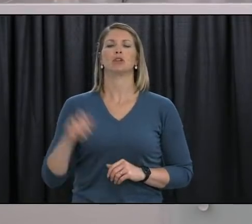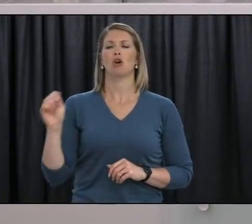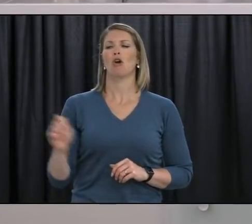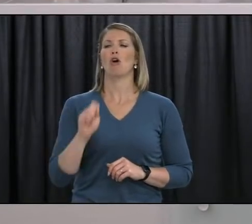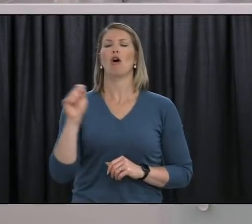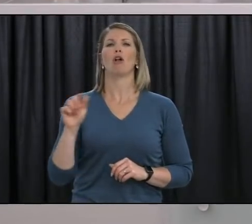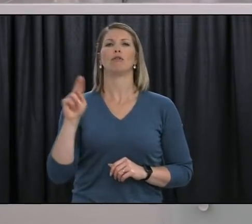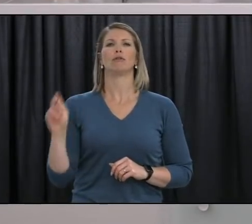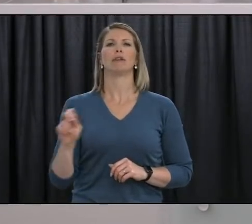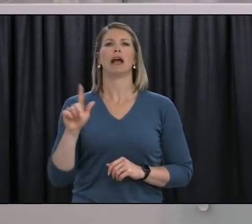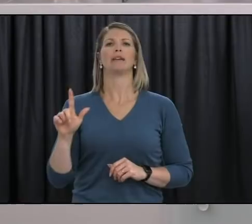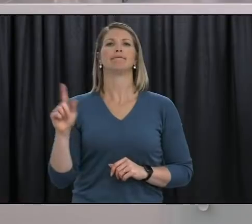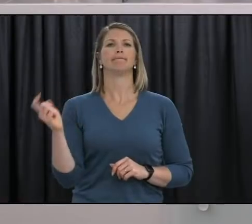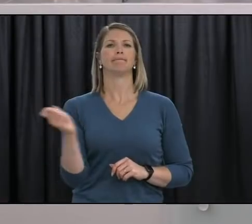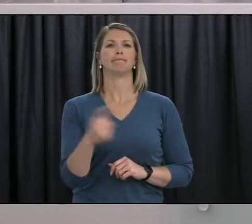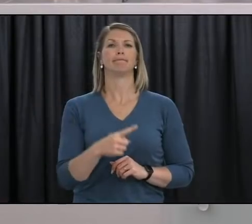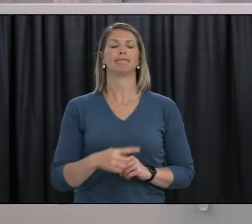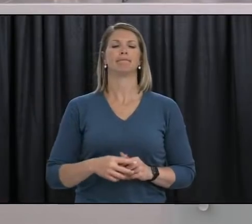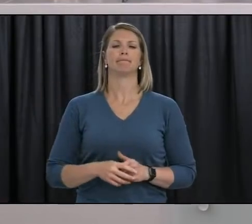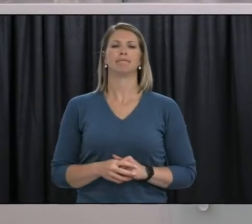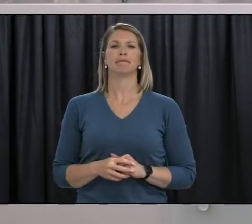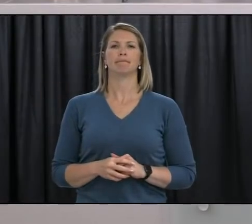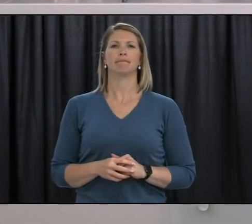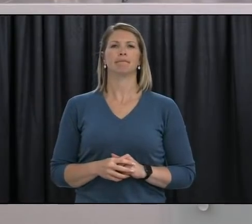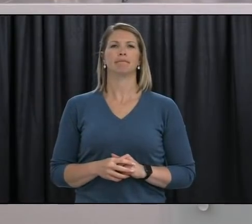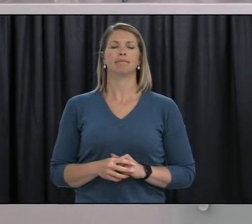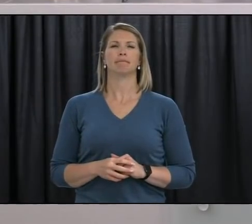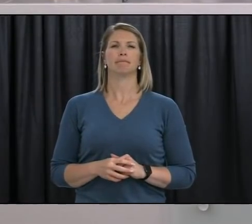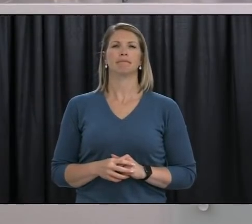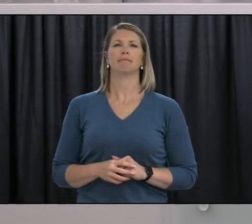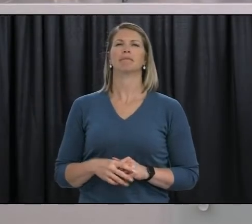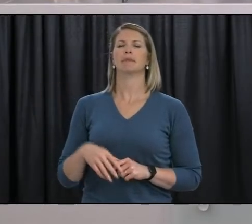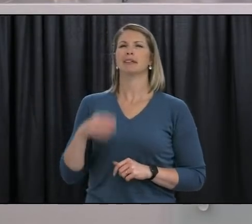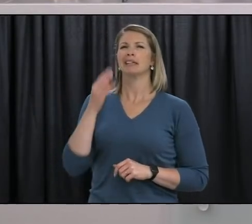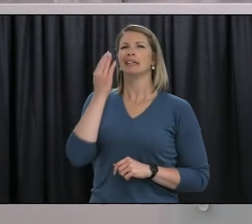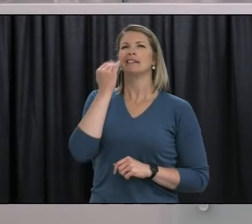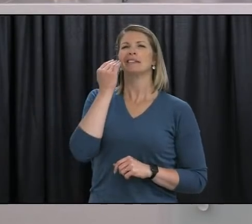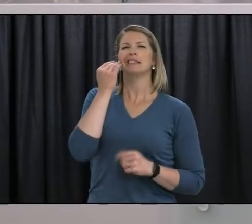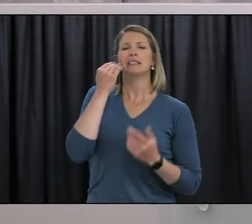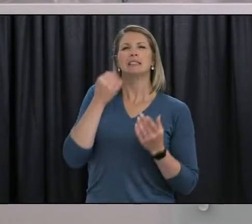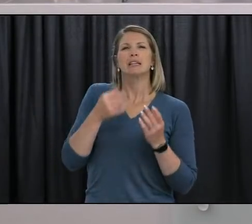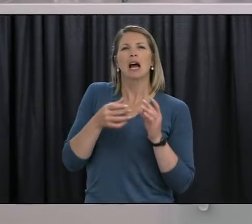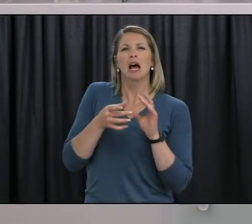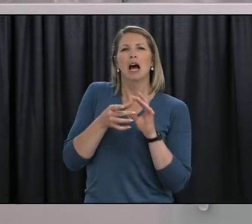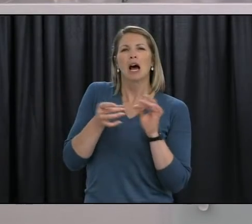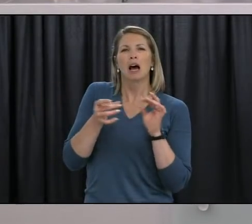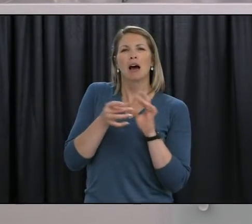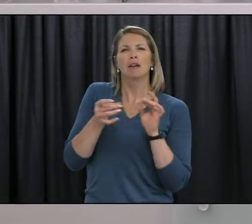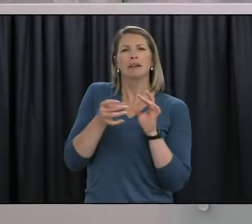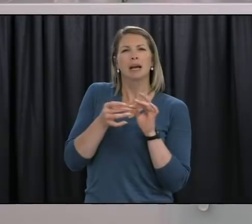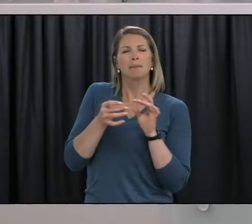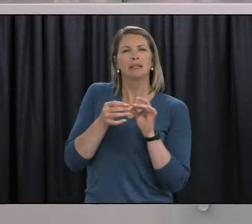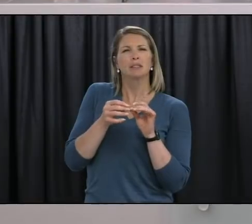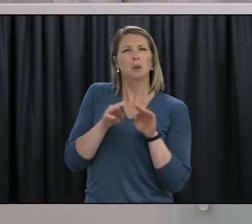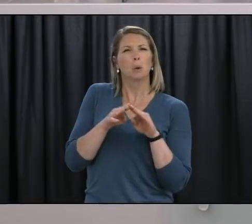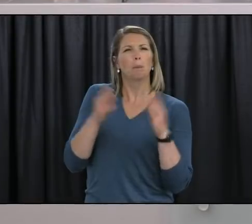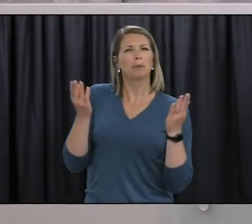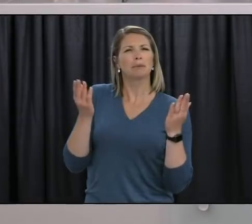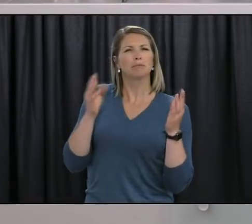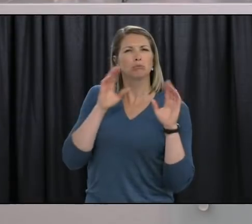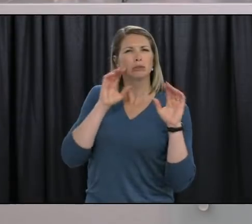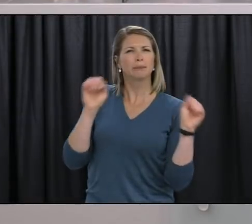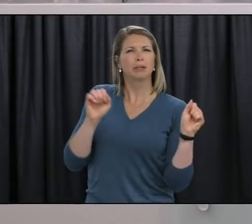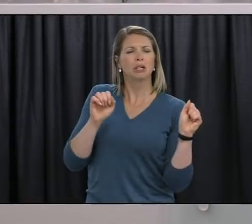Premier, I want to ask about something you touched on in your opening remarks about how online service has really flourished in this